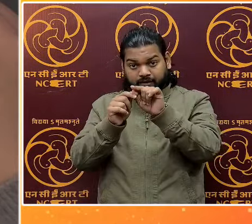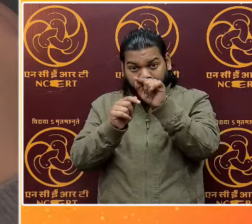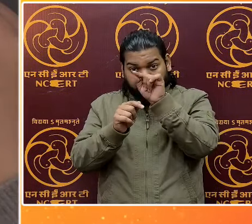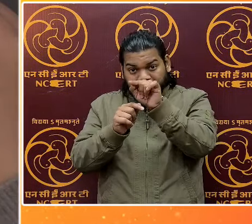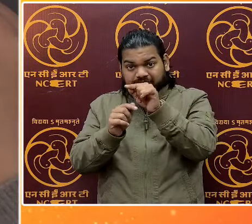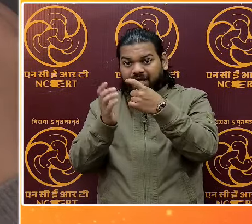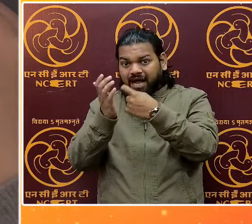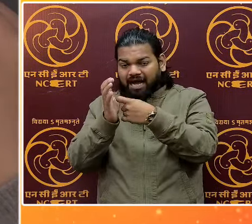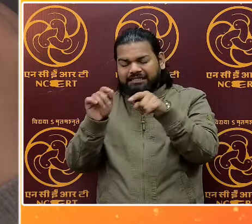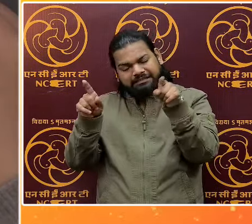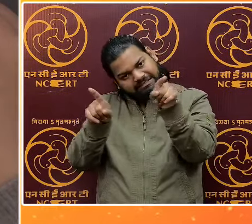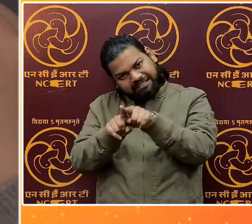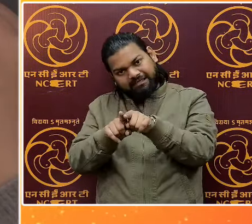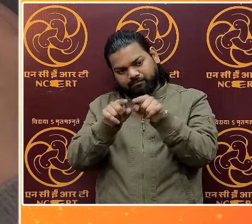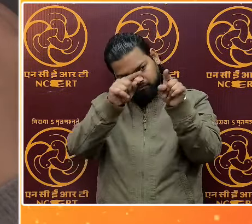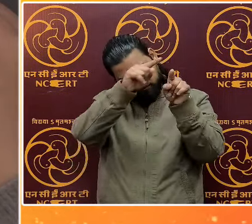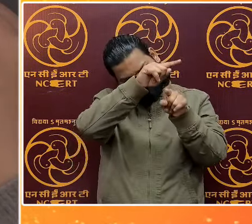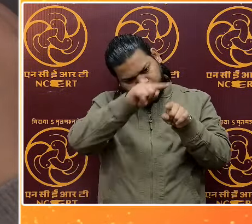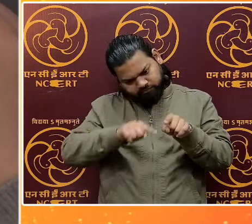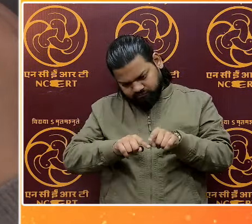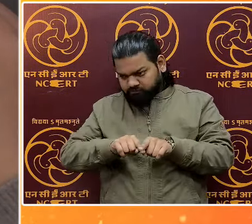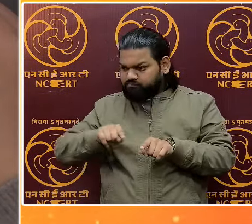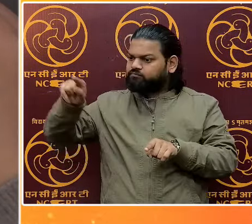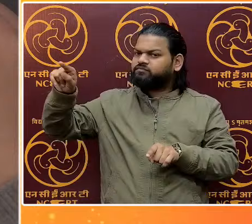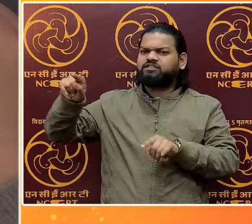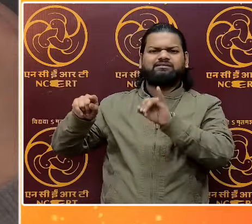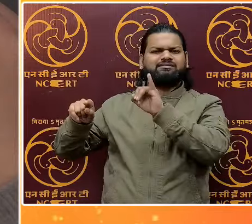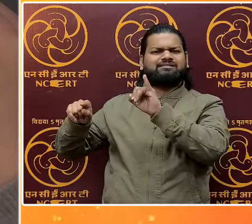as 60 degrees, so what should be angle R?